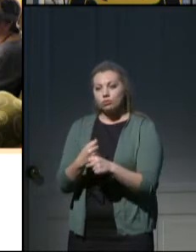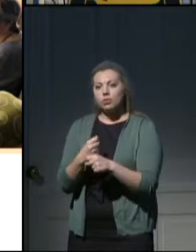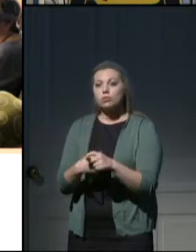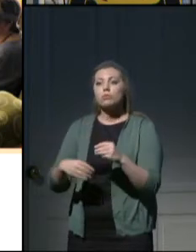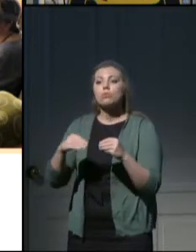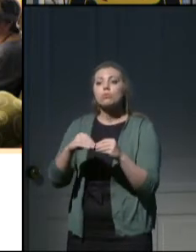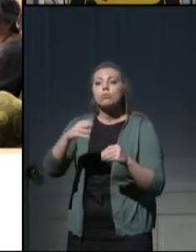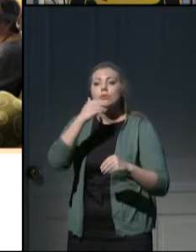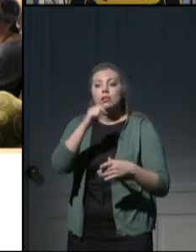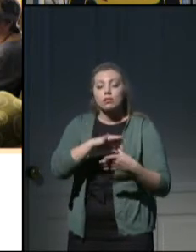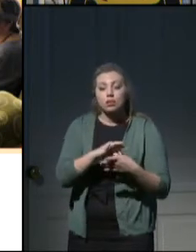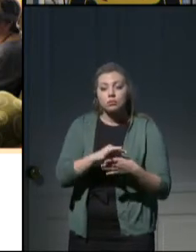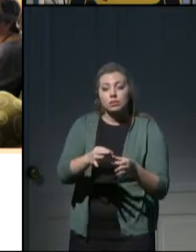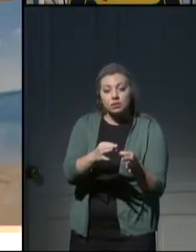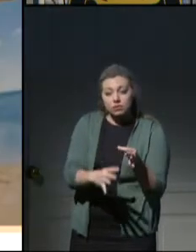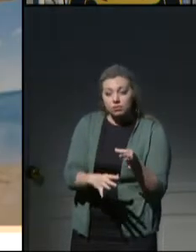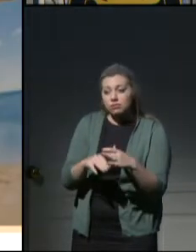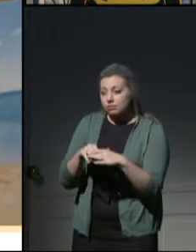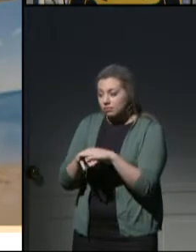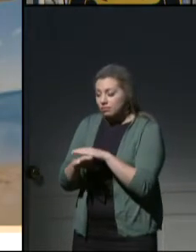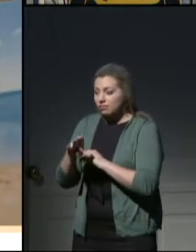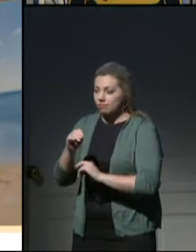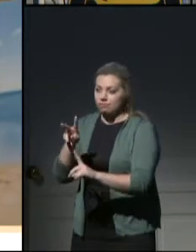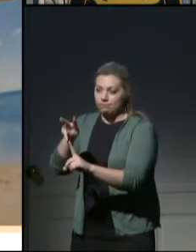simple, accessible, and relevant.